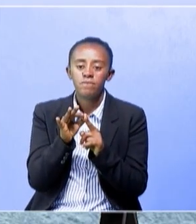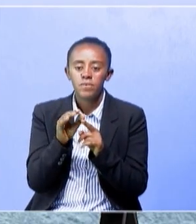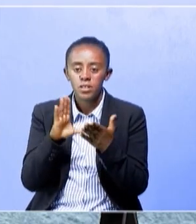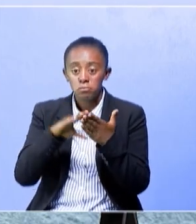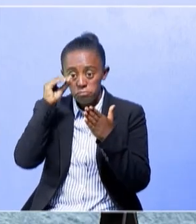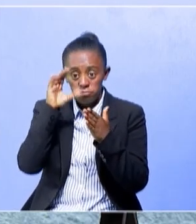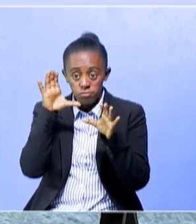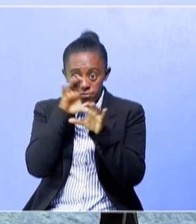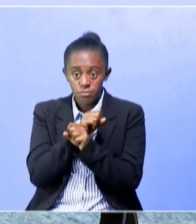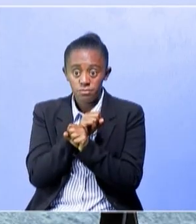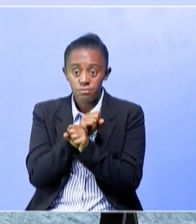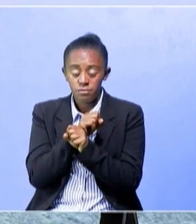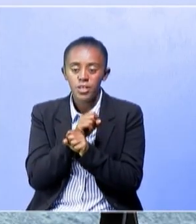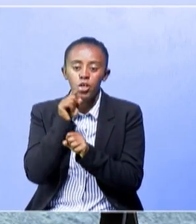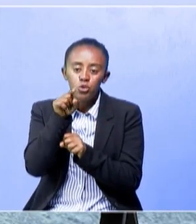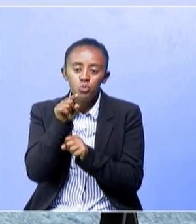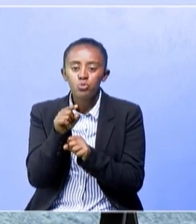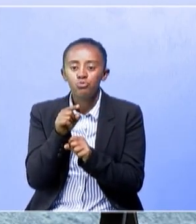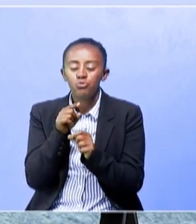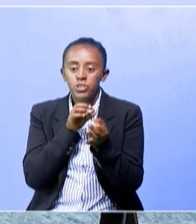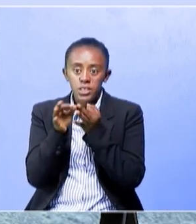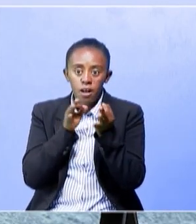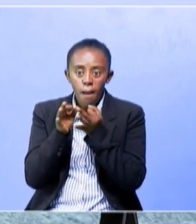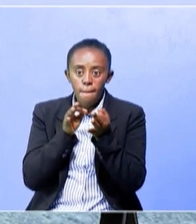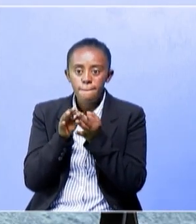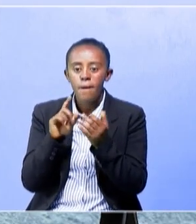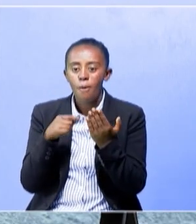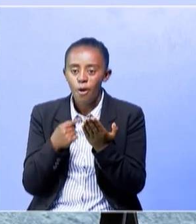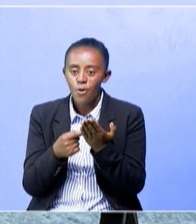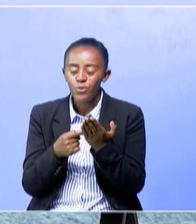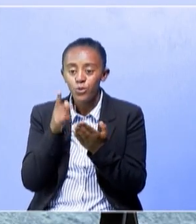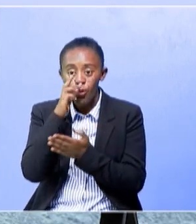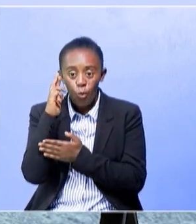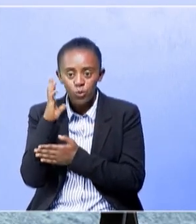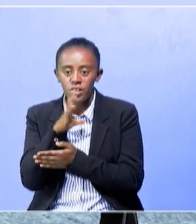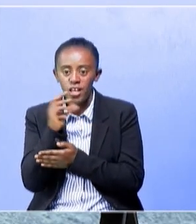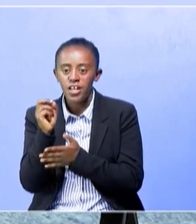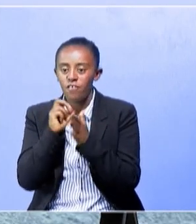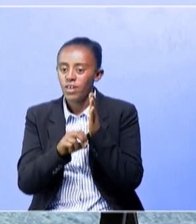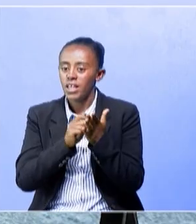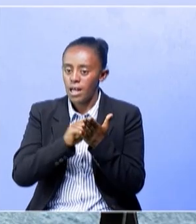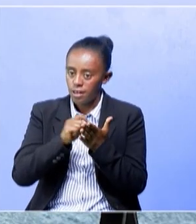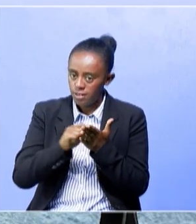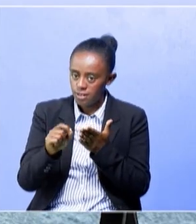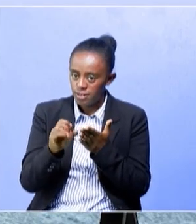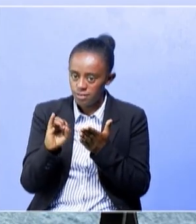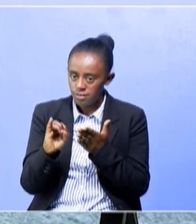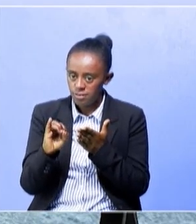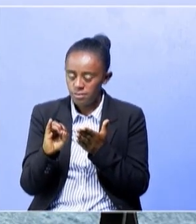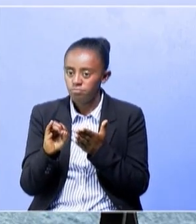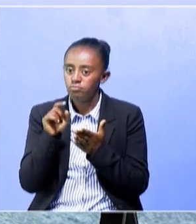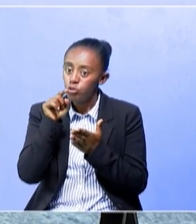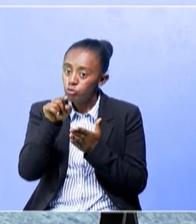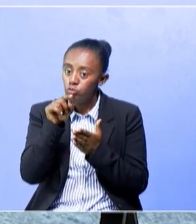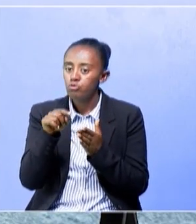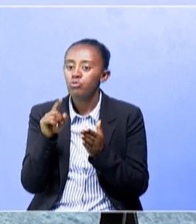this lesson, you are going to describe about cause and effect writing. You are